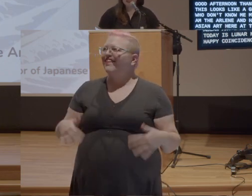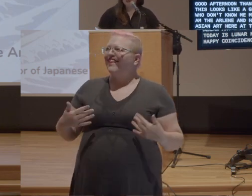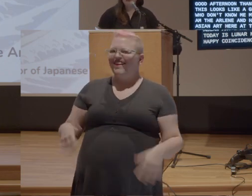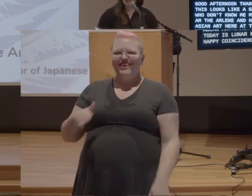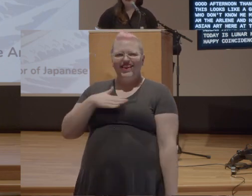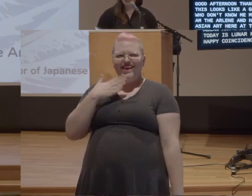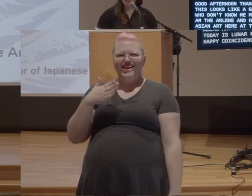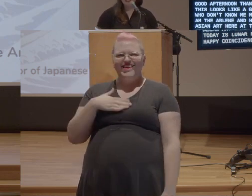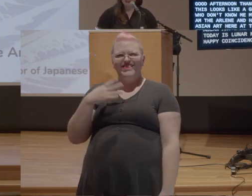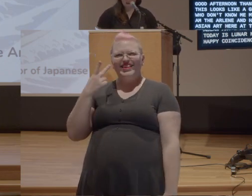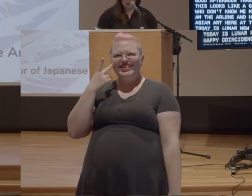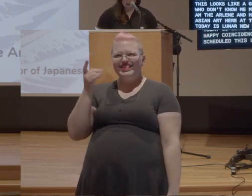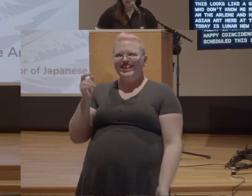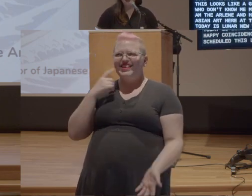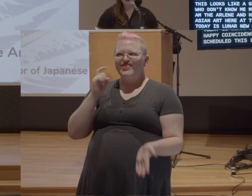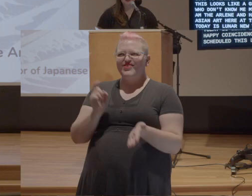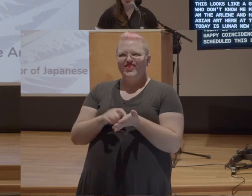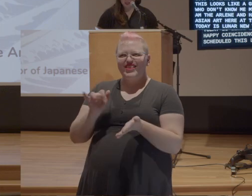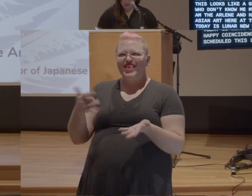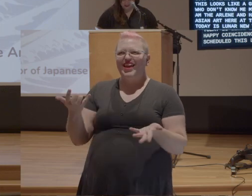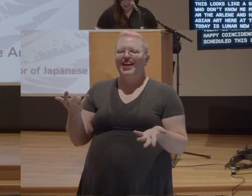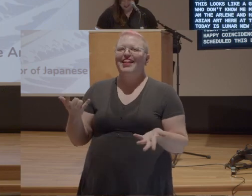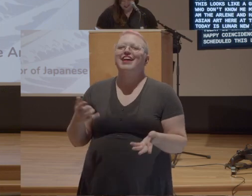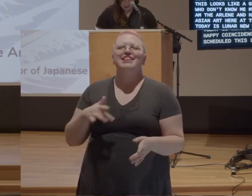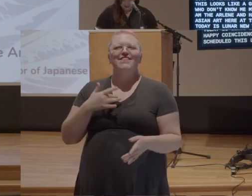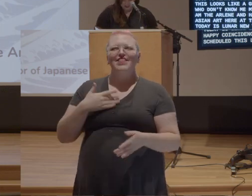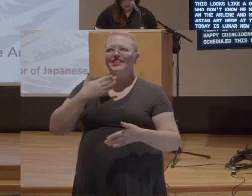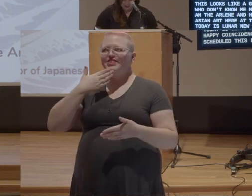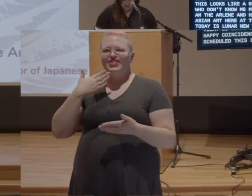this lecture, but it feels very auspicious.